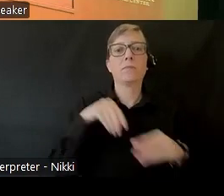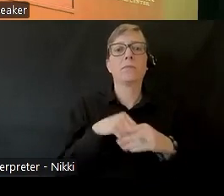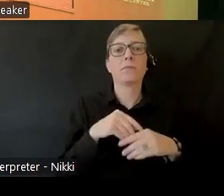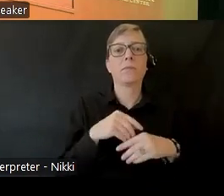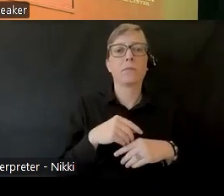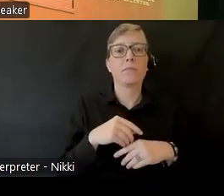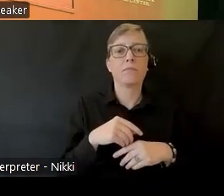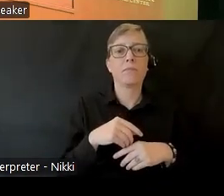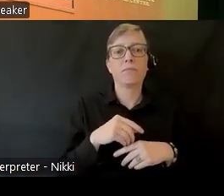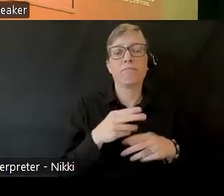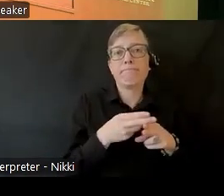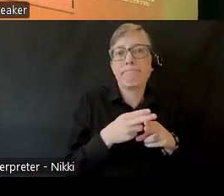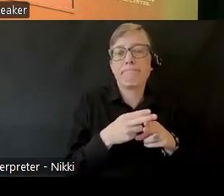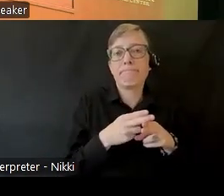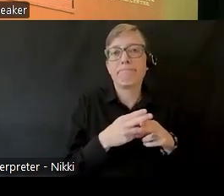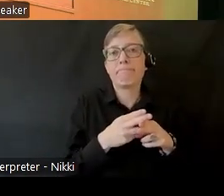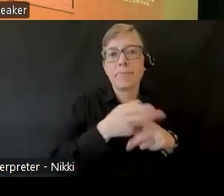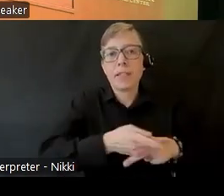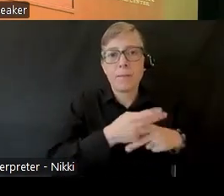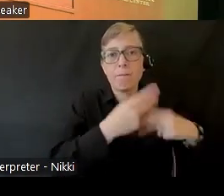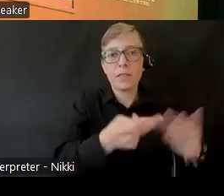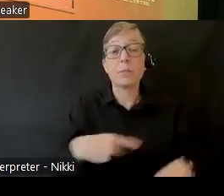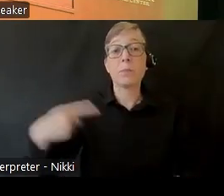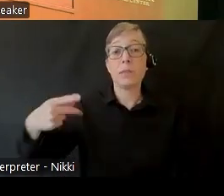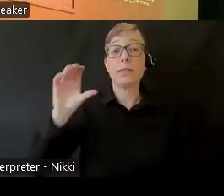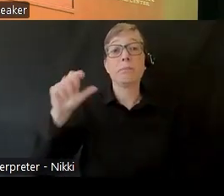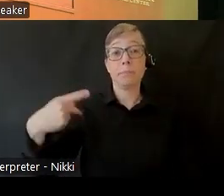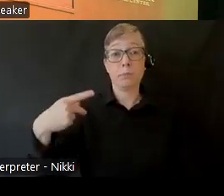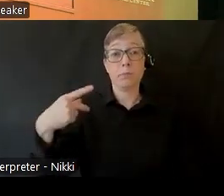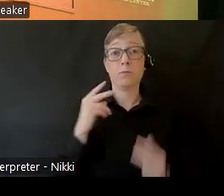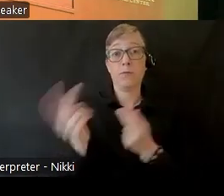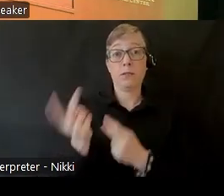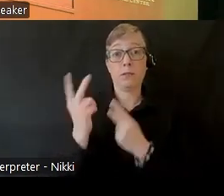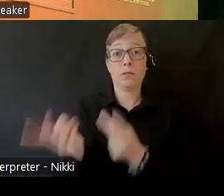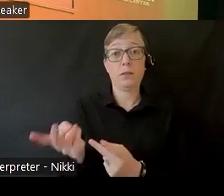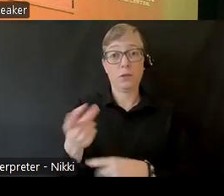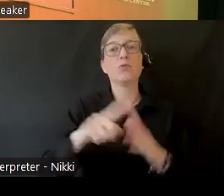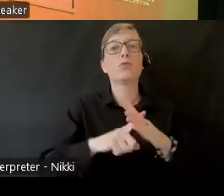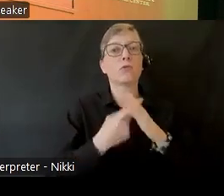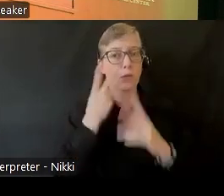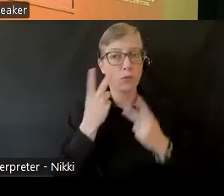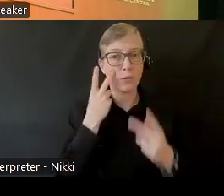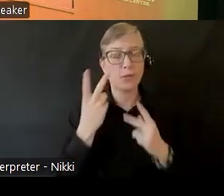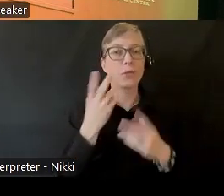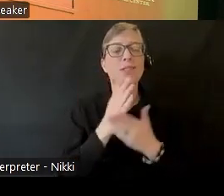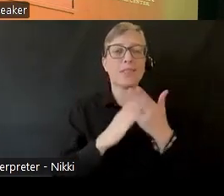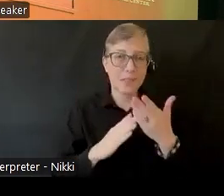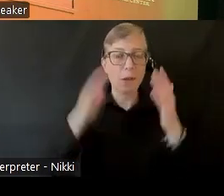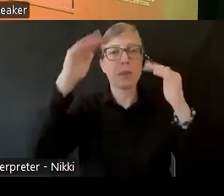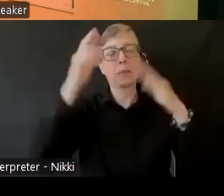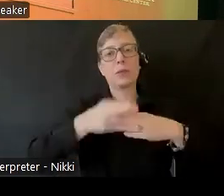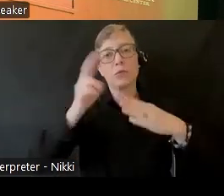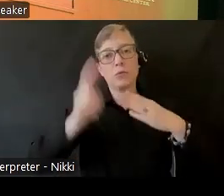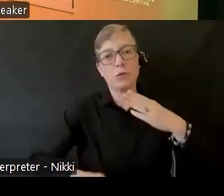sample size. But in terms of the PCP visits, you start seeing some expected results that we